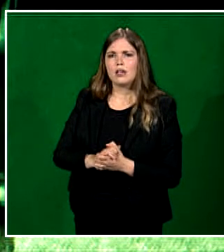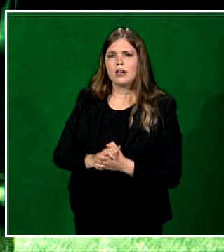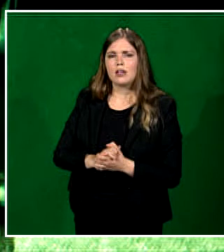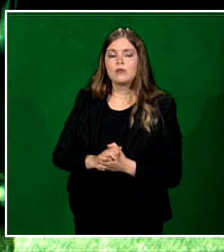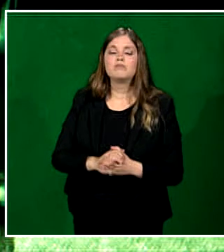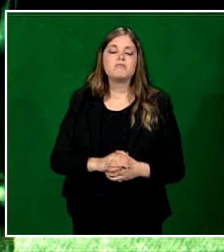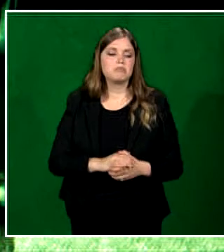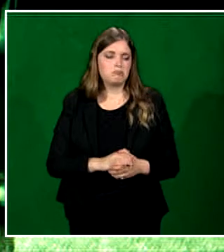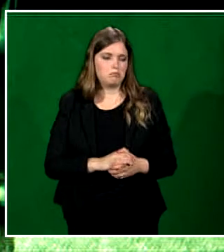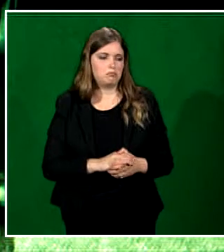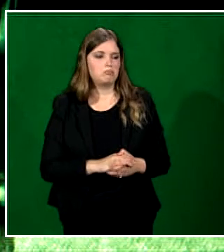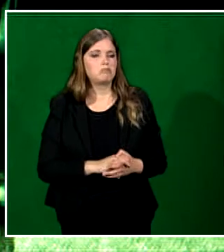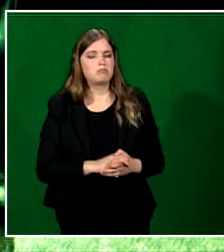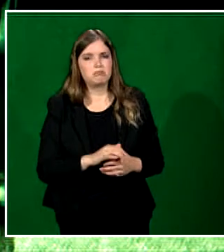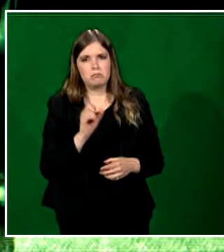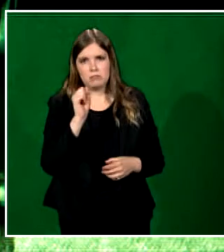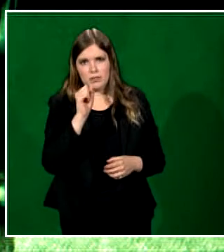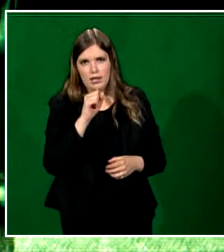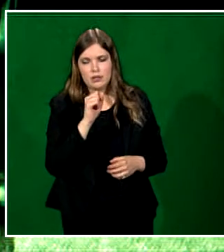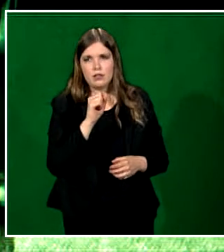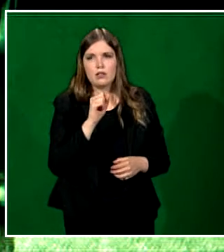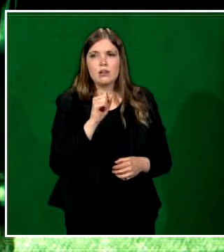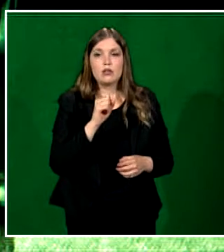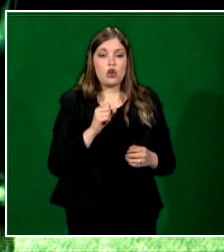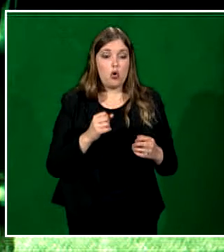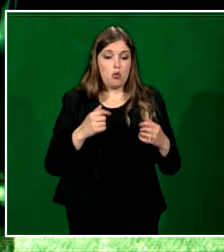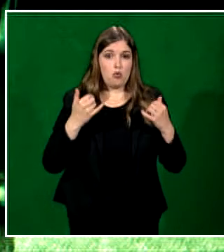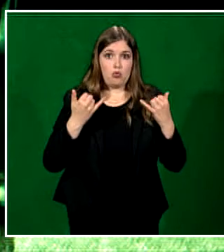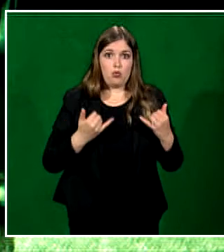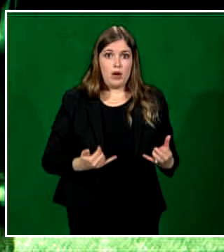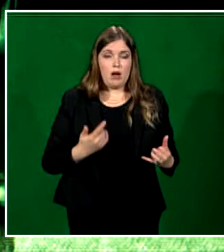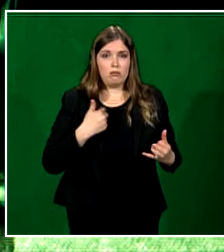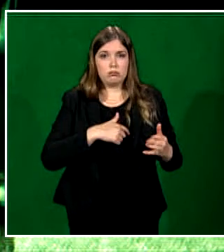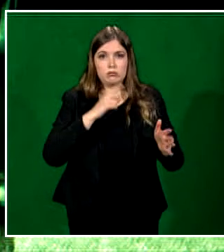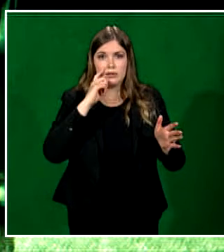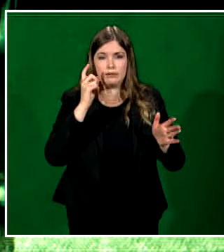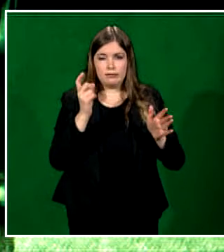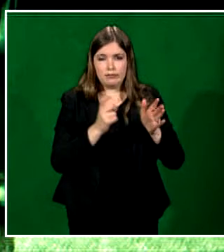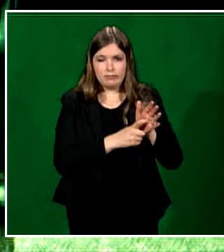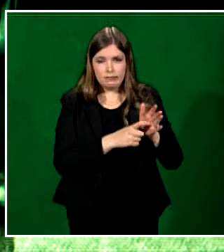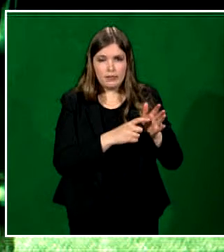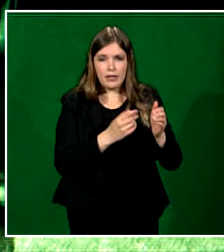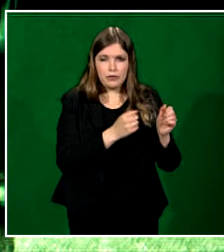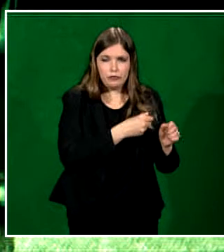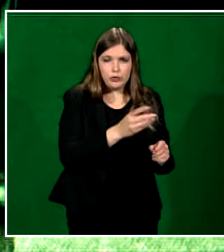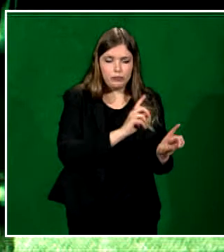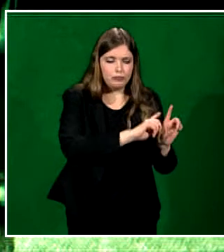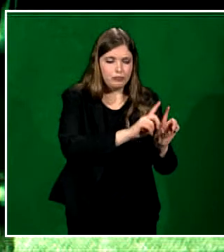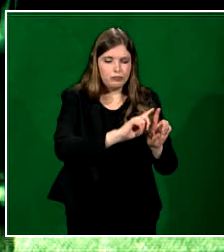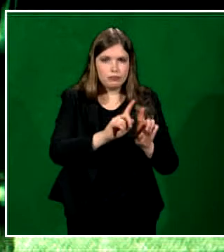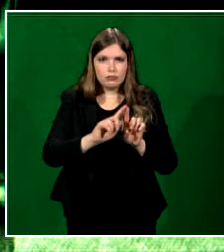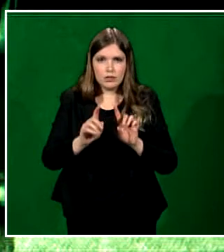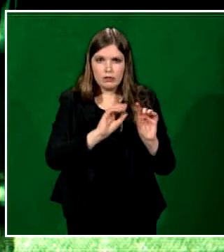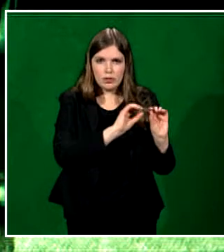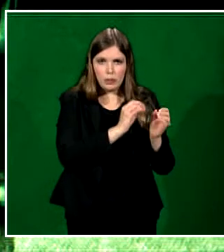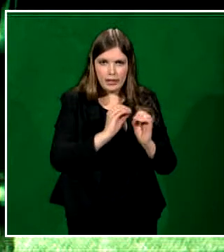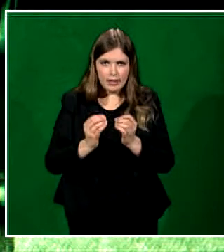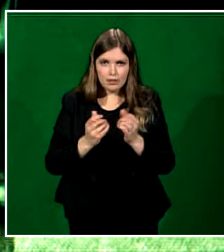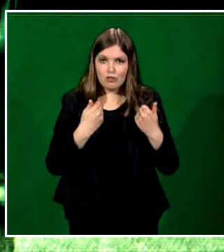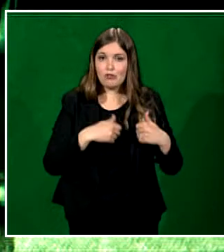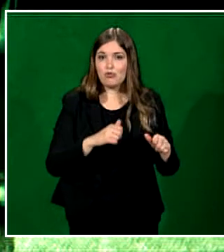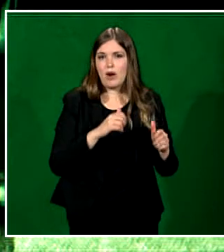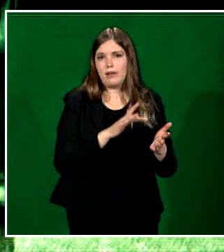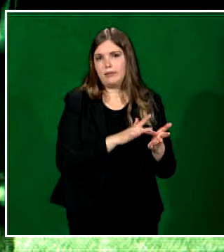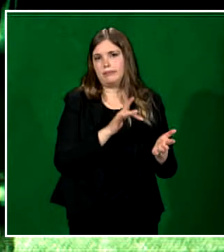Yes, so at the moment, we have identified a few organizations that are trying to use the hyacinth like I said, for